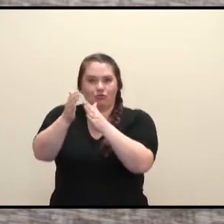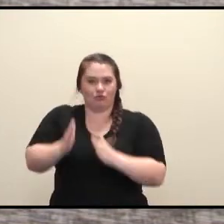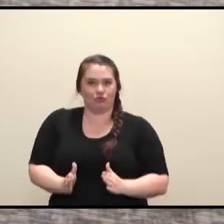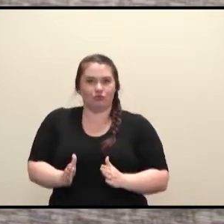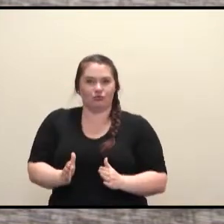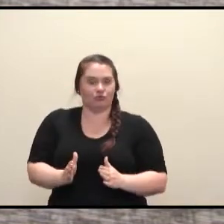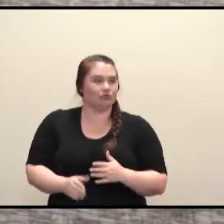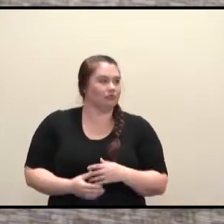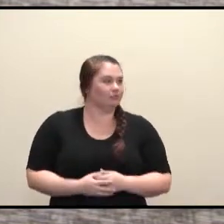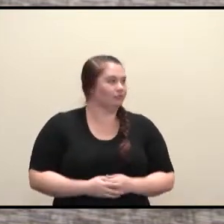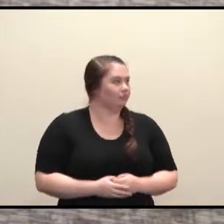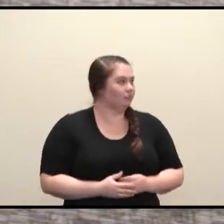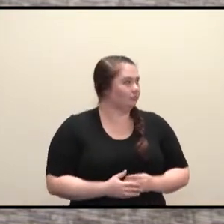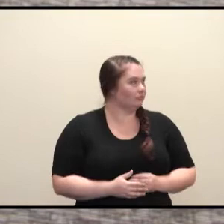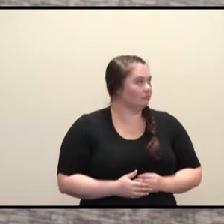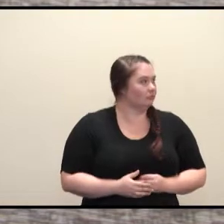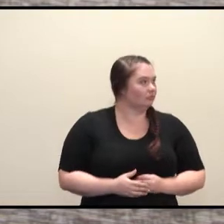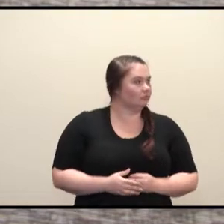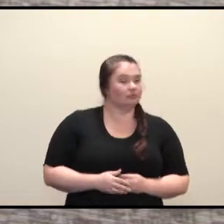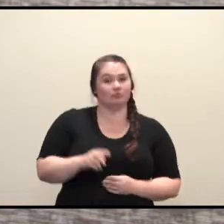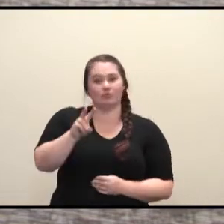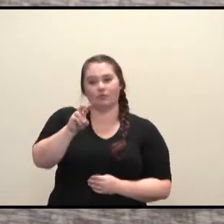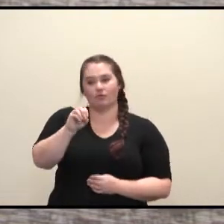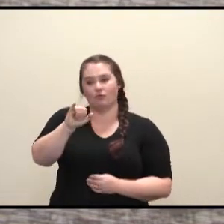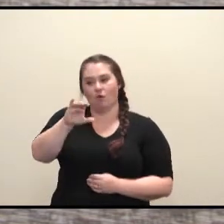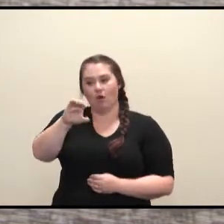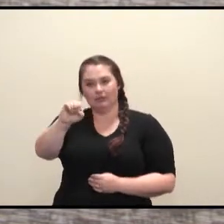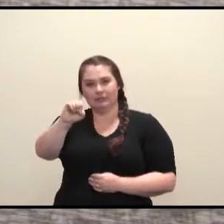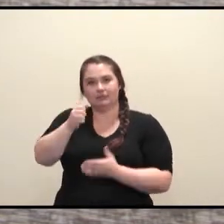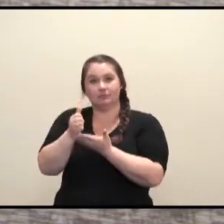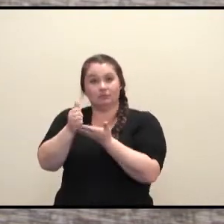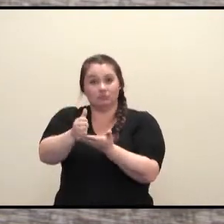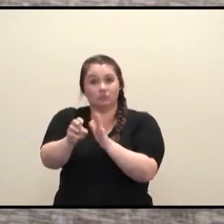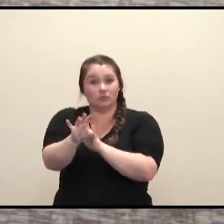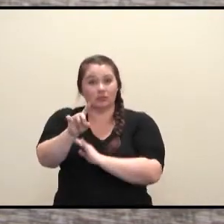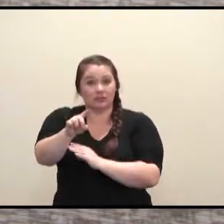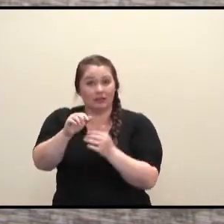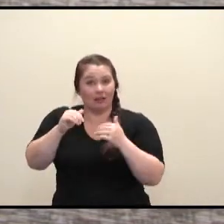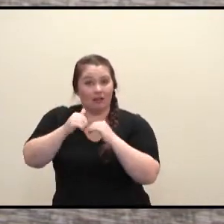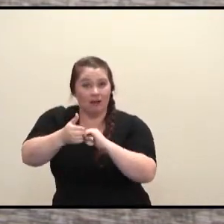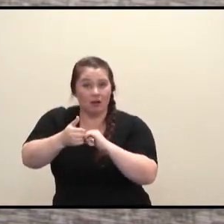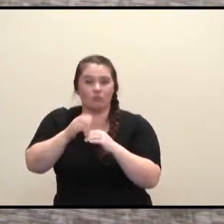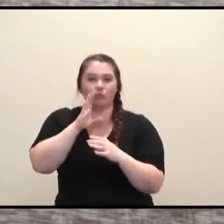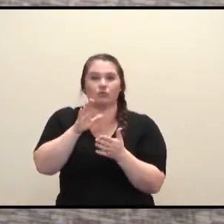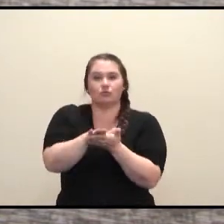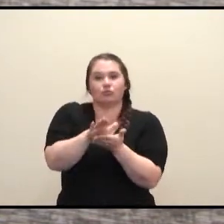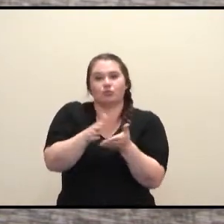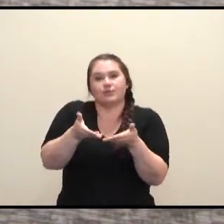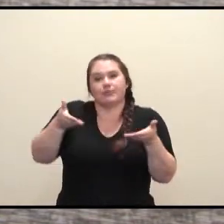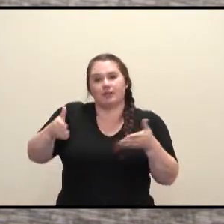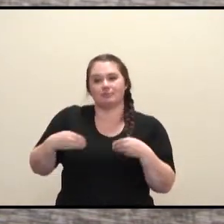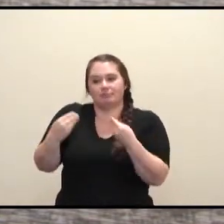Voice achieves this in Waco ISD by providing school supplies for students,